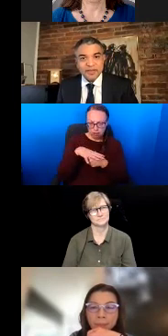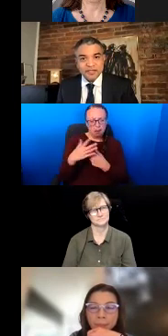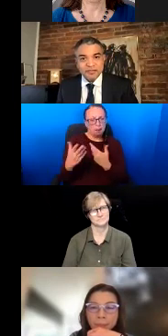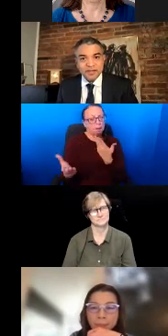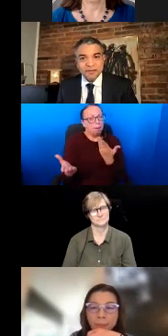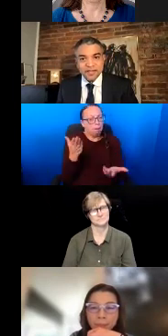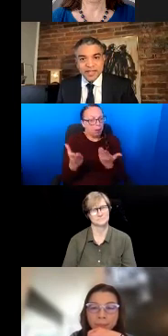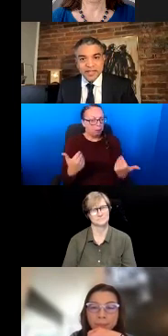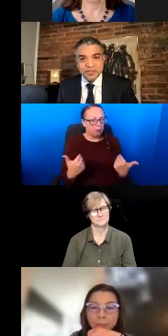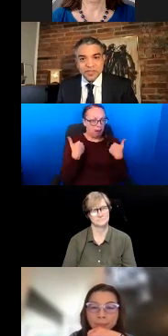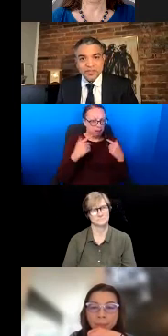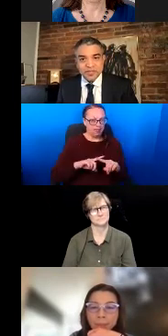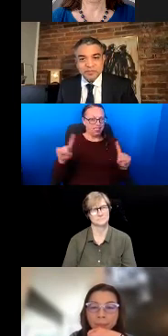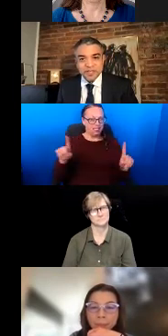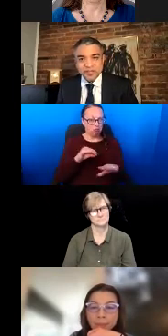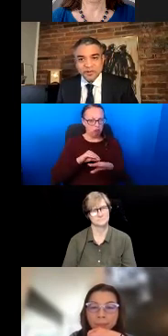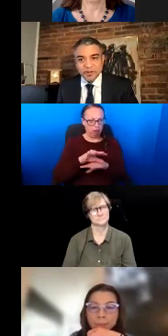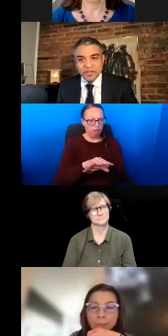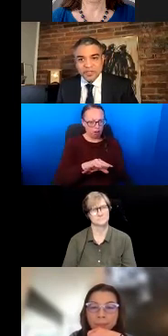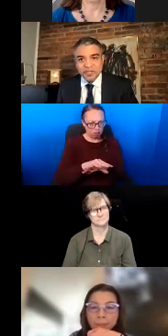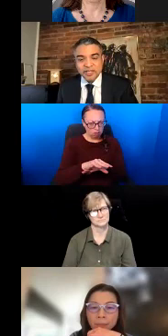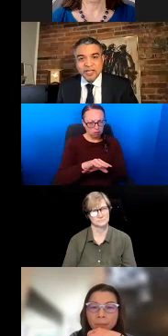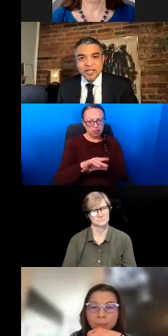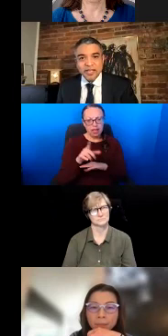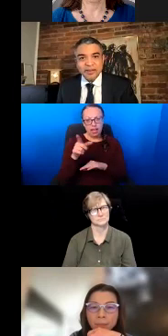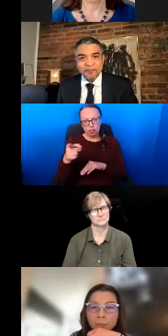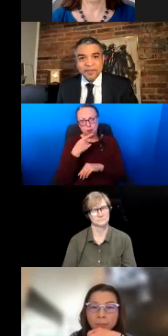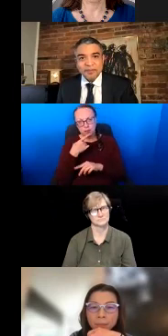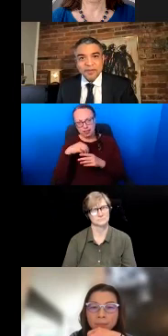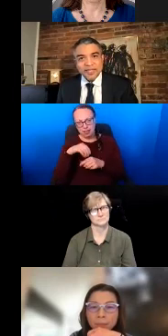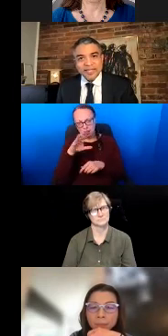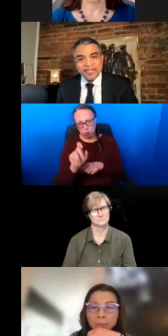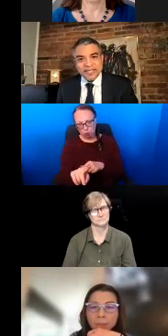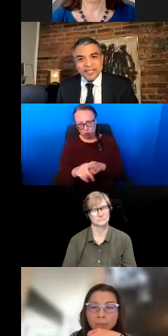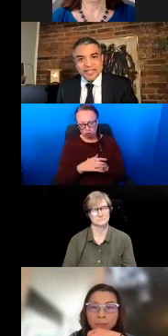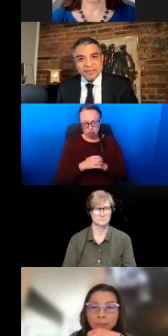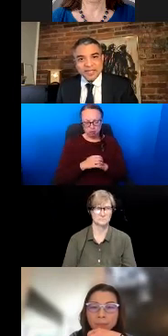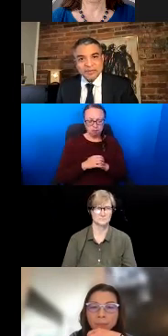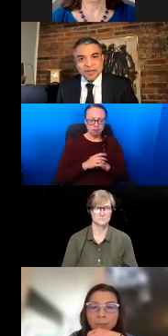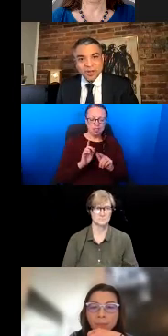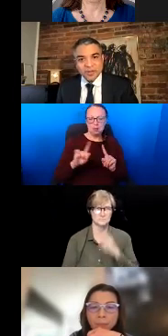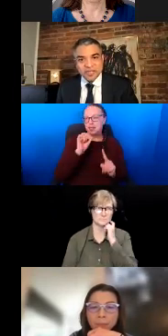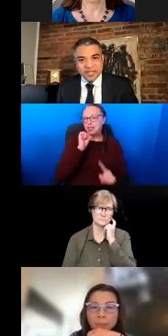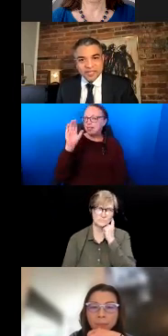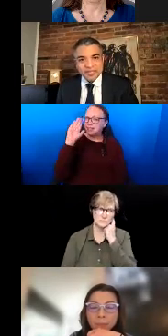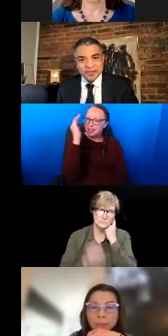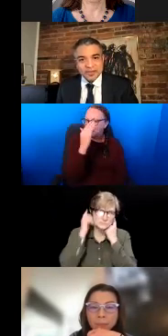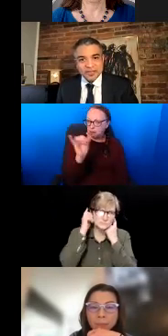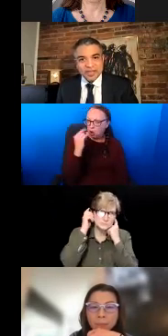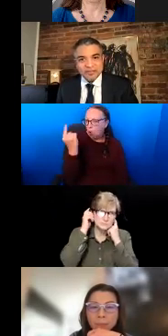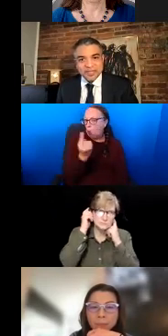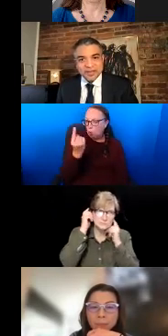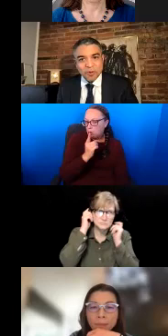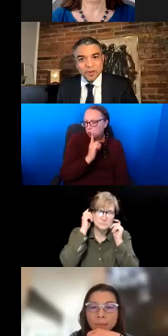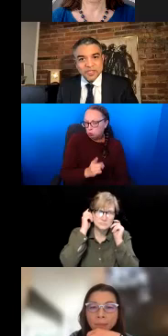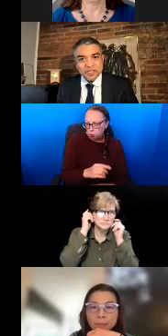a different effect, as you intimate in your question. But it didn't seem like it was always the case. It didn't